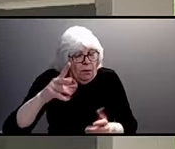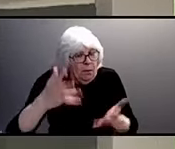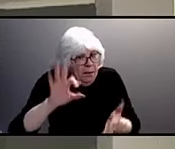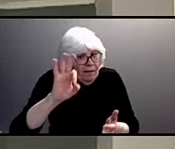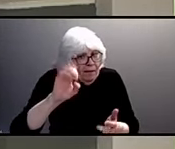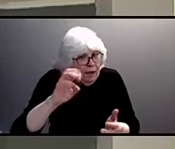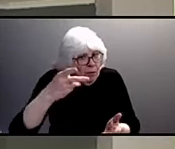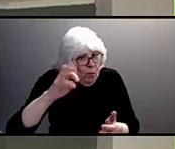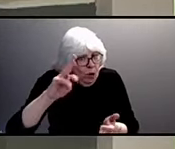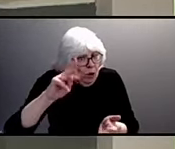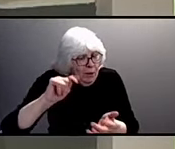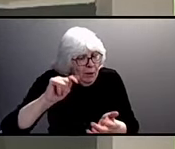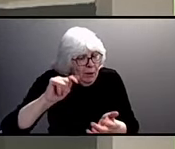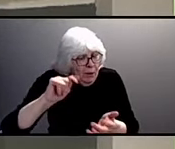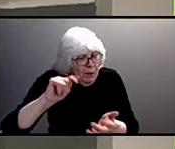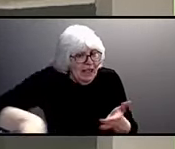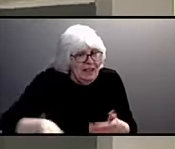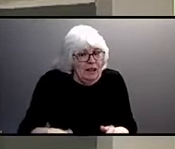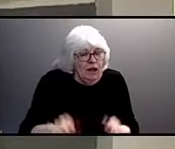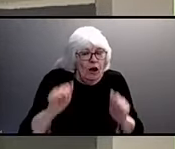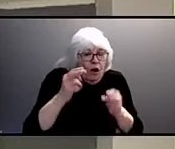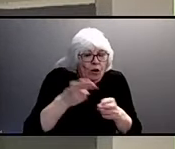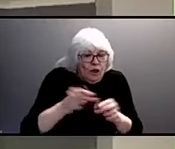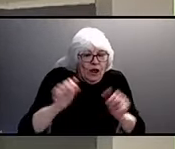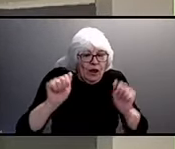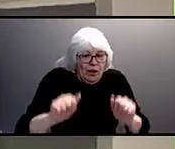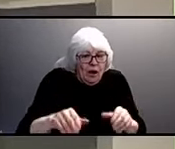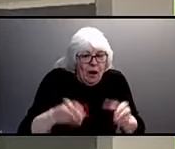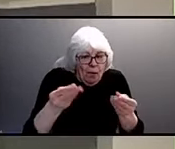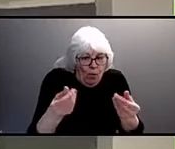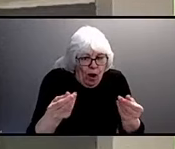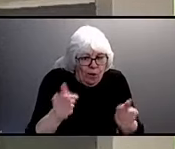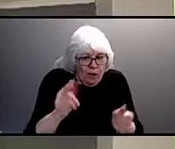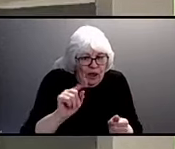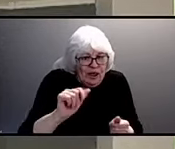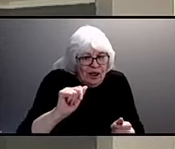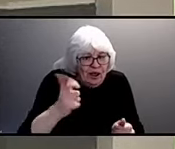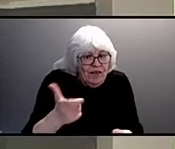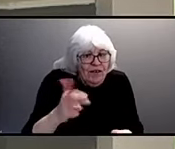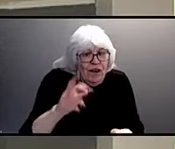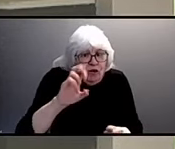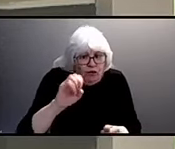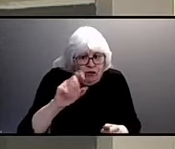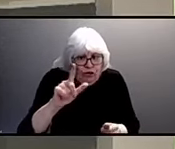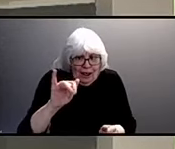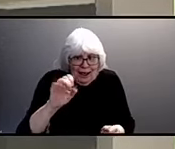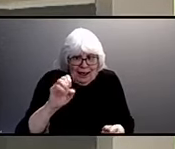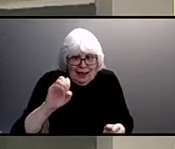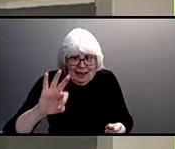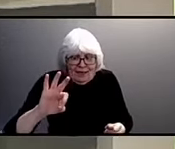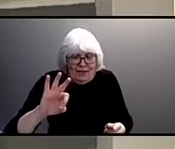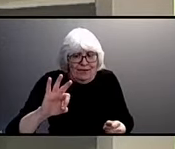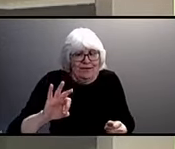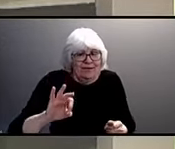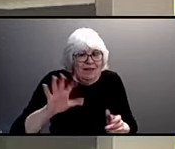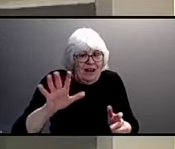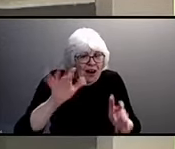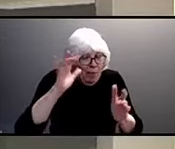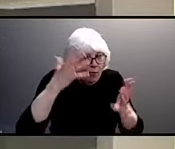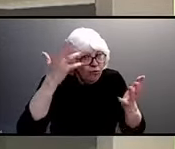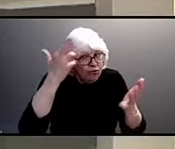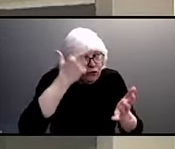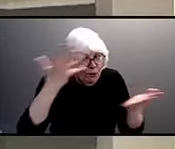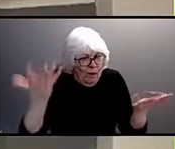destroyed by fire. We already have a policy in place around that, an administrative order, but we're looking at expanding it to